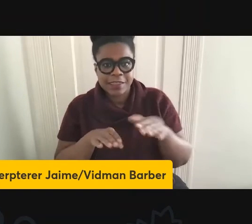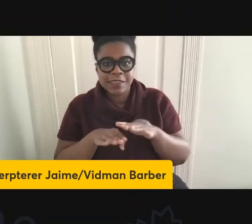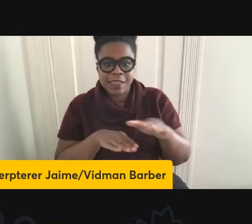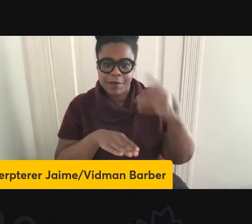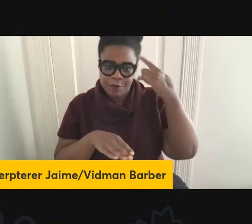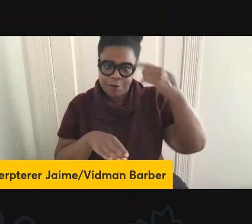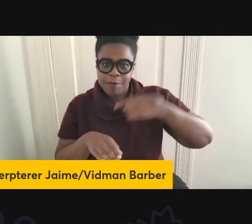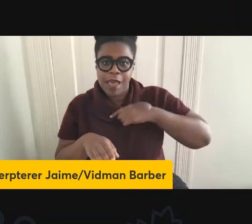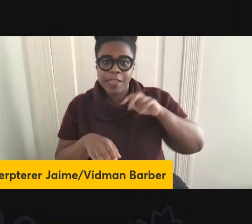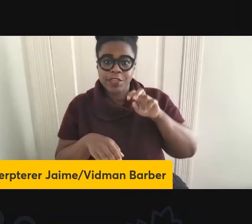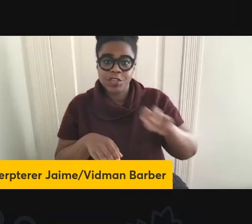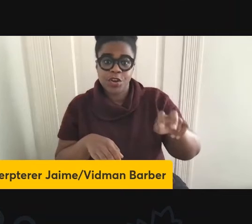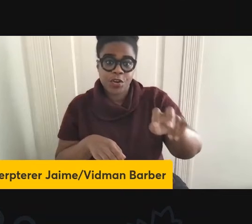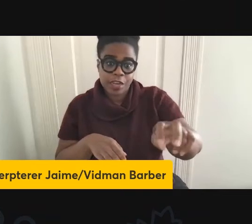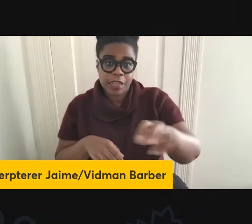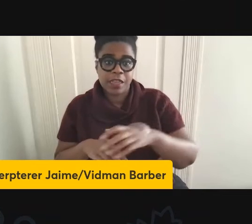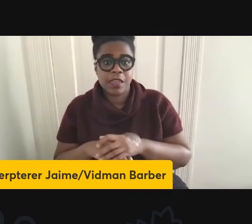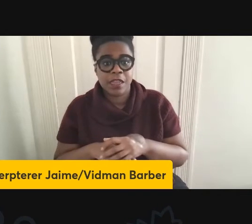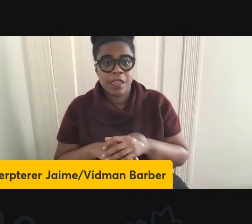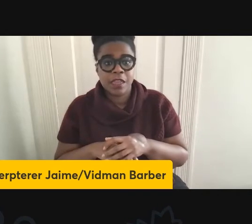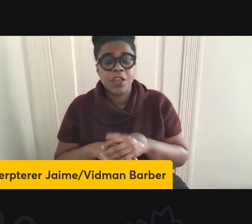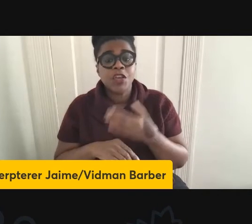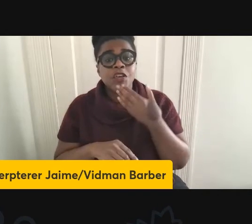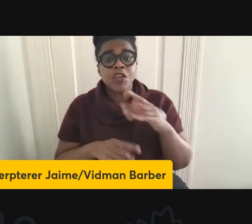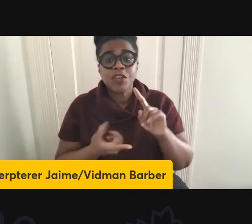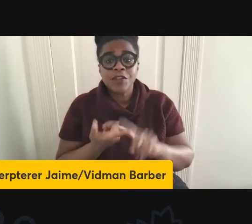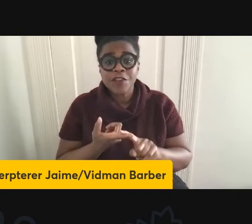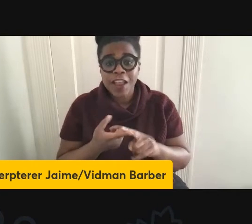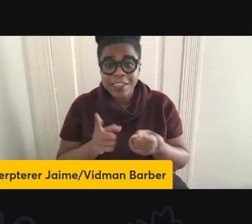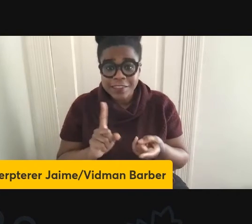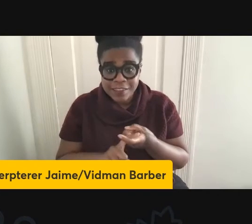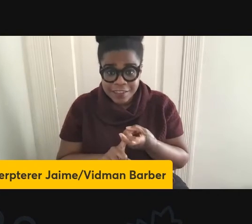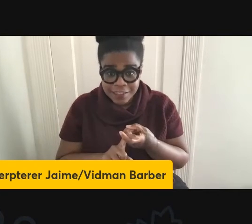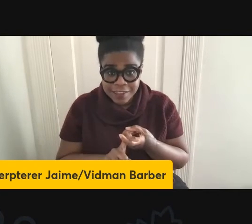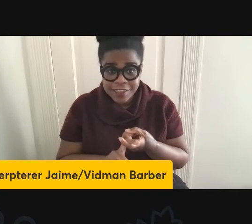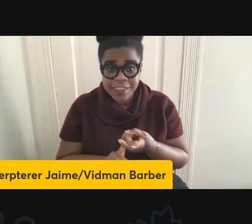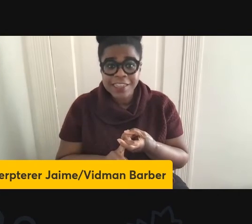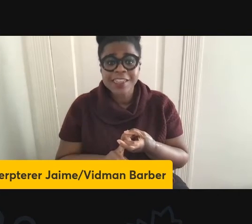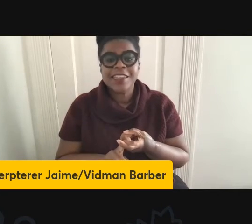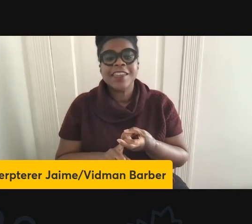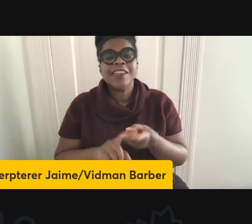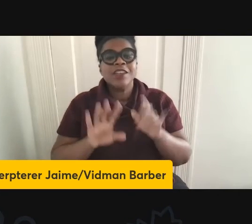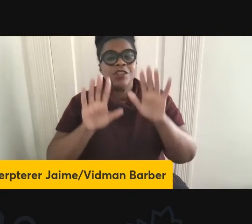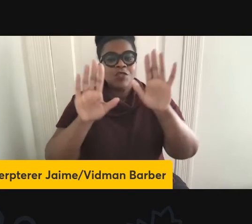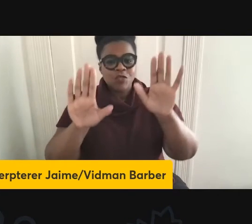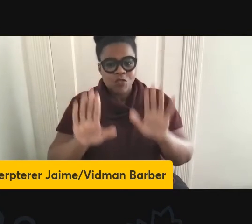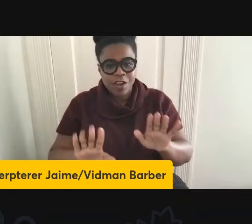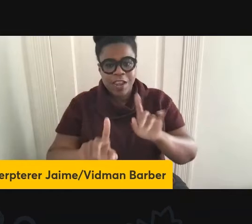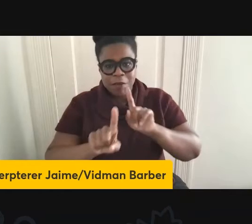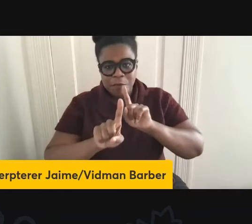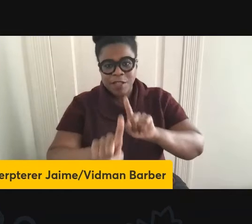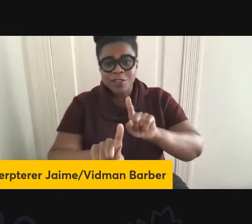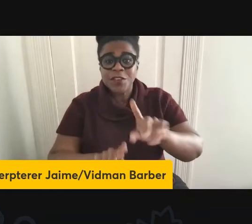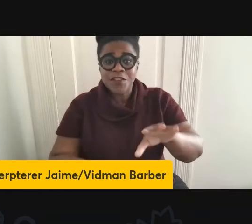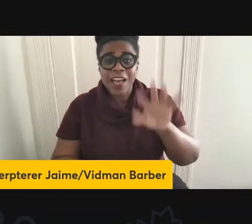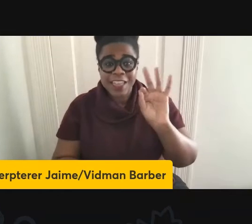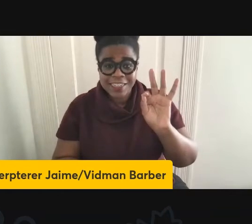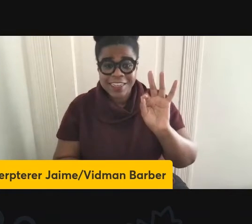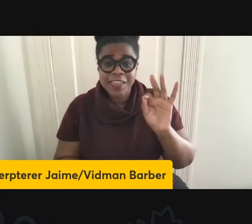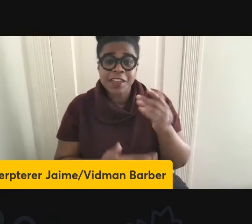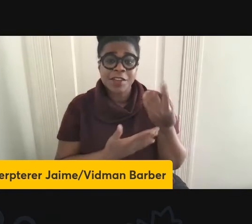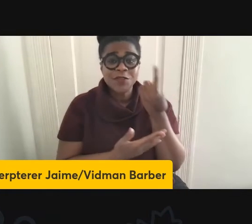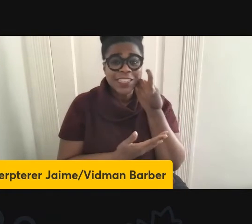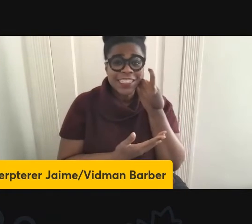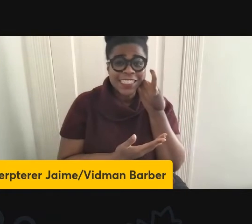journey. So find good friends, find great mentors. As Dr. Alexander